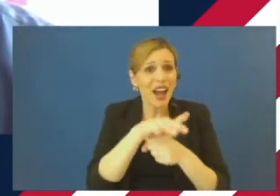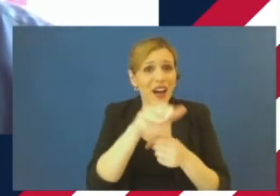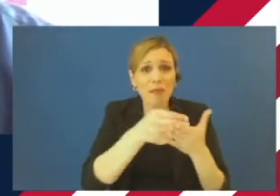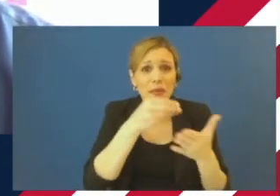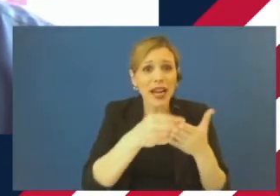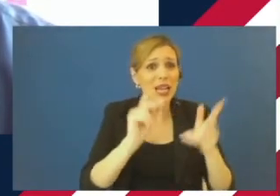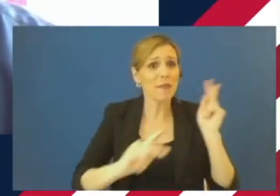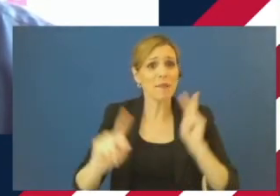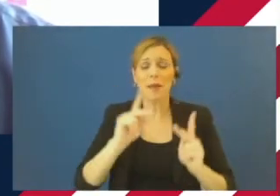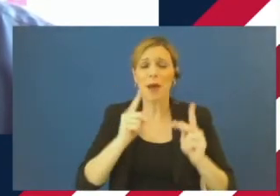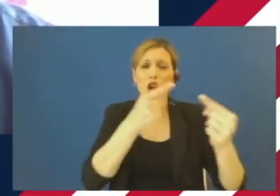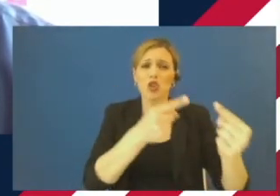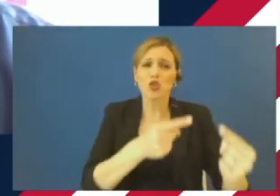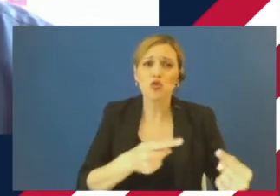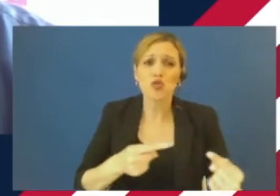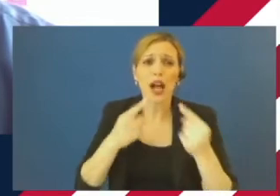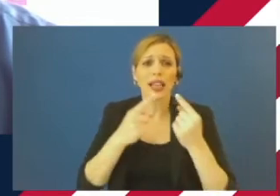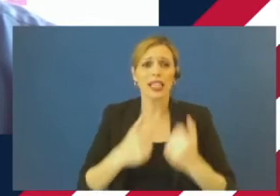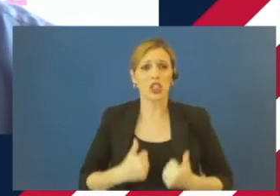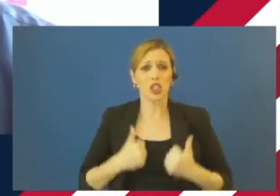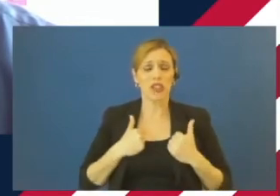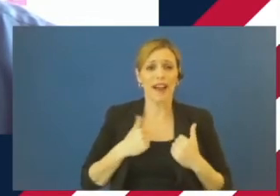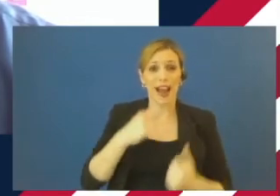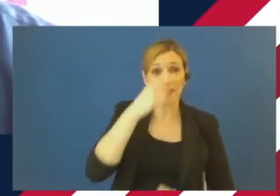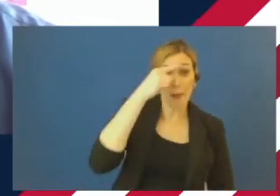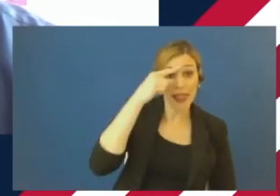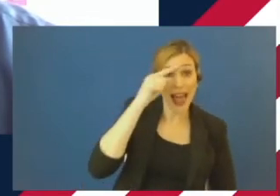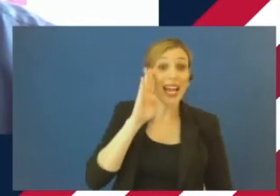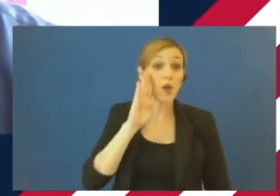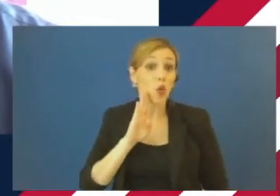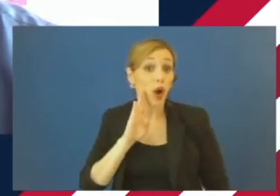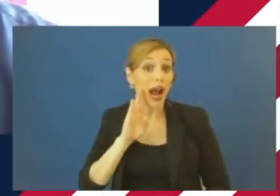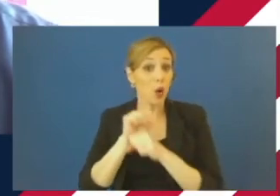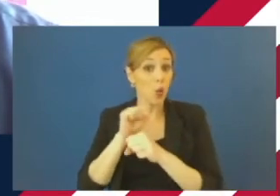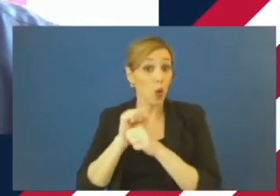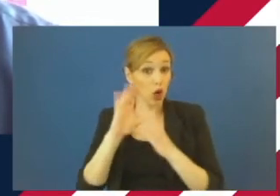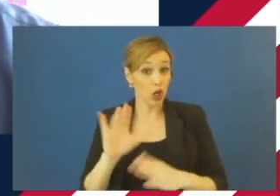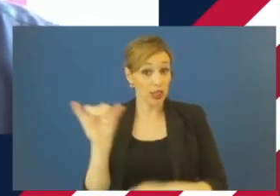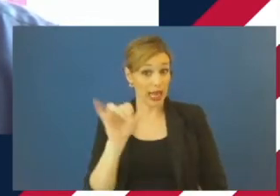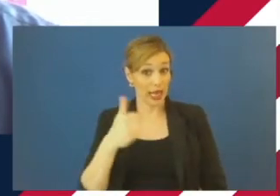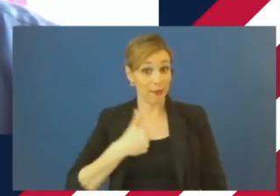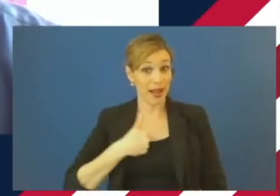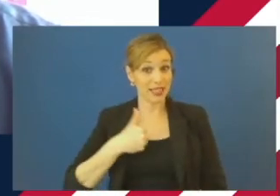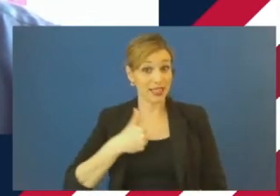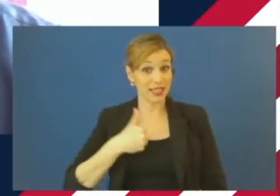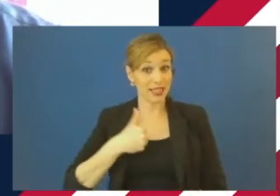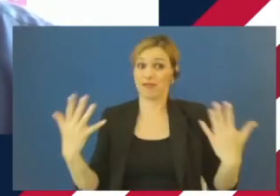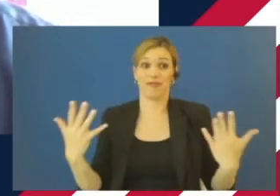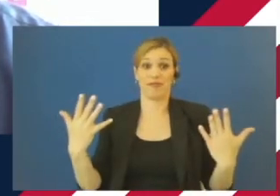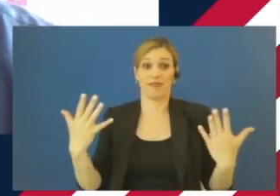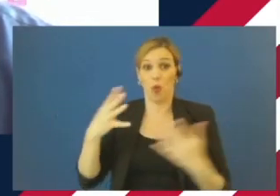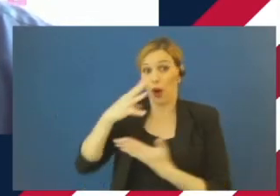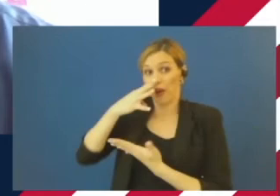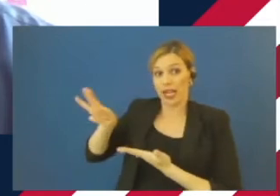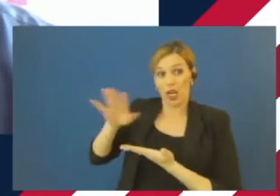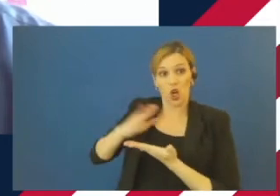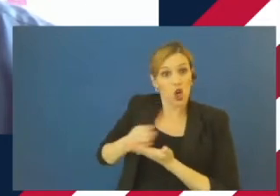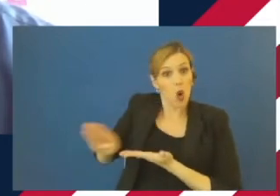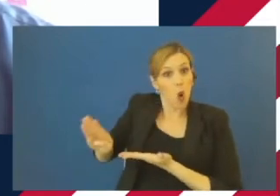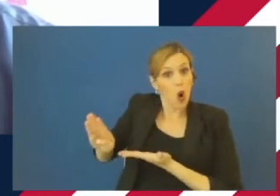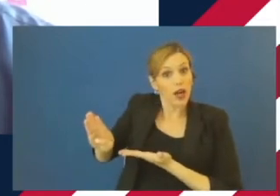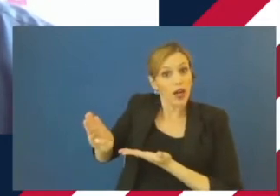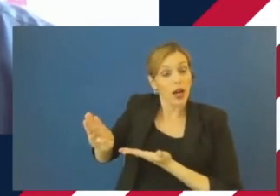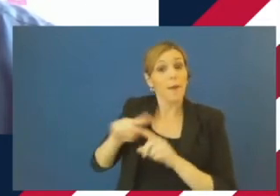suburban communities. Black and brown workers like myself have been at the bottom of the wreckage. But let's not forget, our